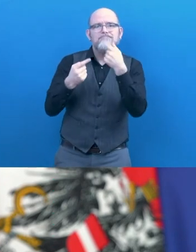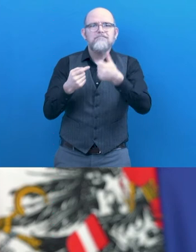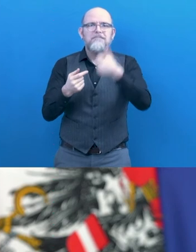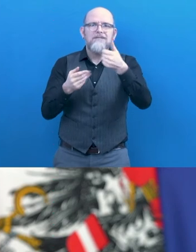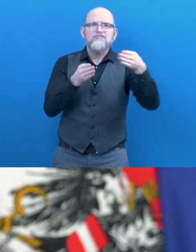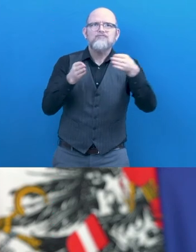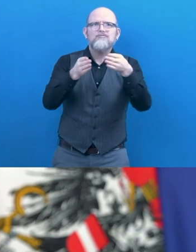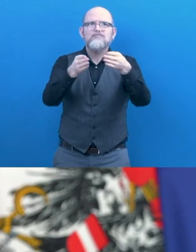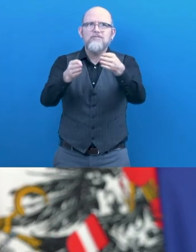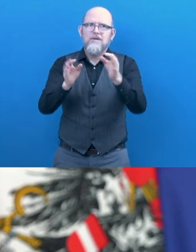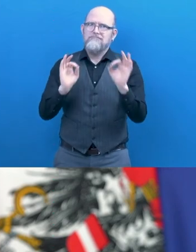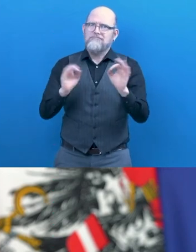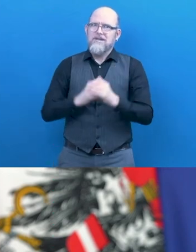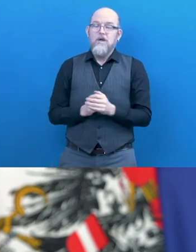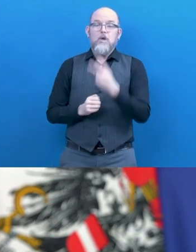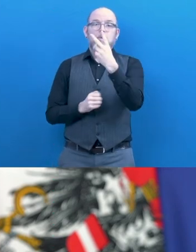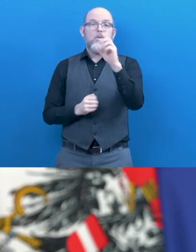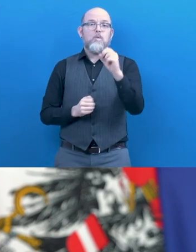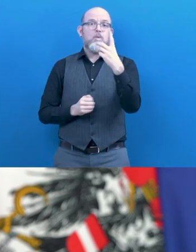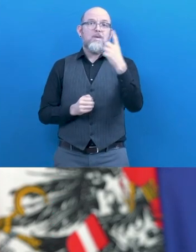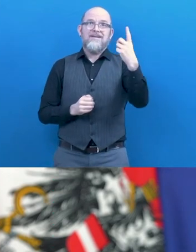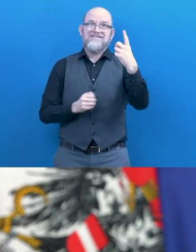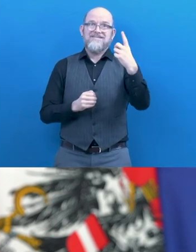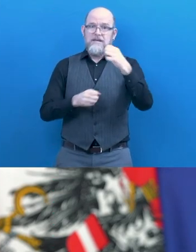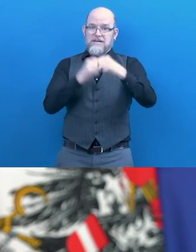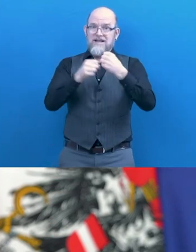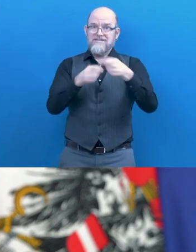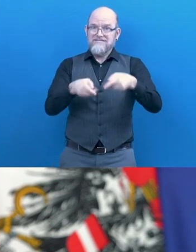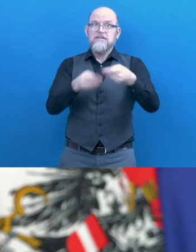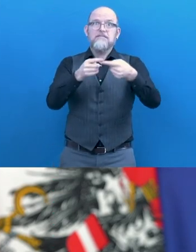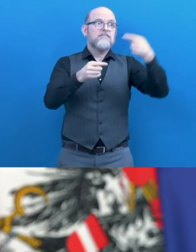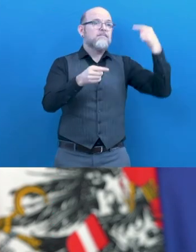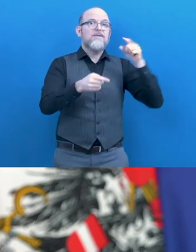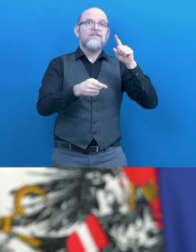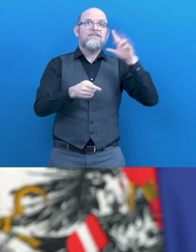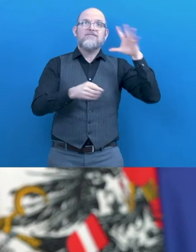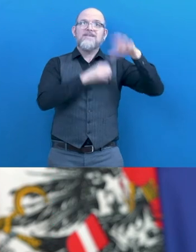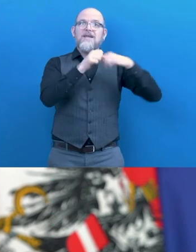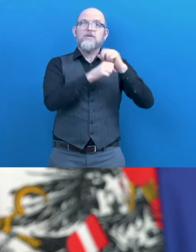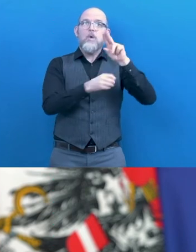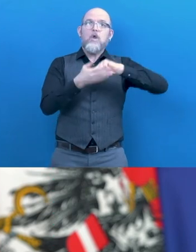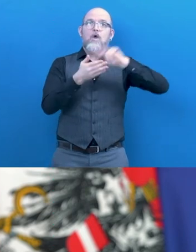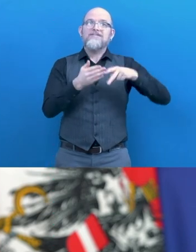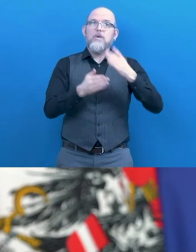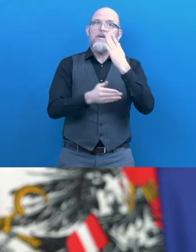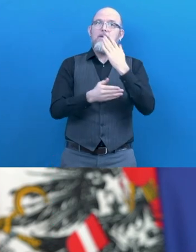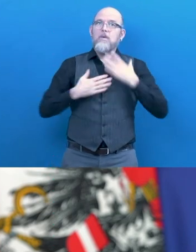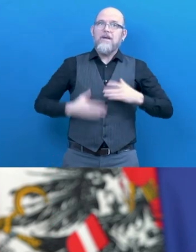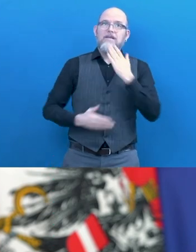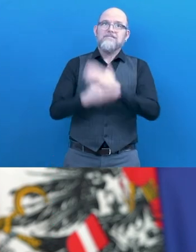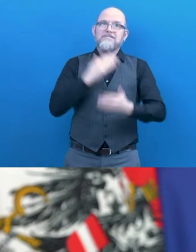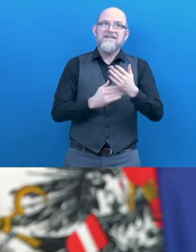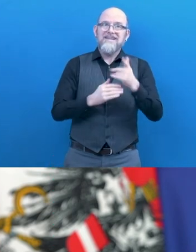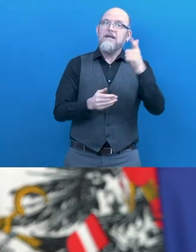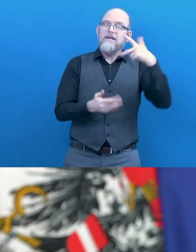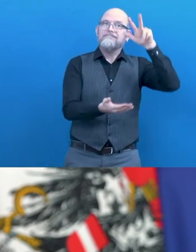forward. 2021 marks the 15th anniversary of the adoption of the United Nations Convention on the Rights of Persons